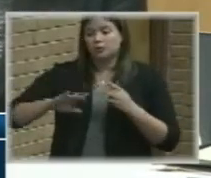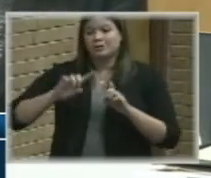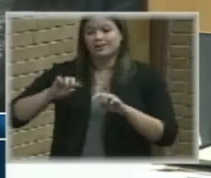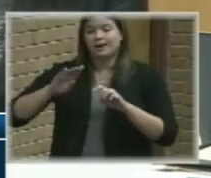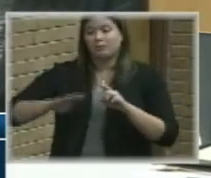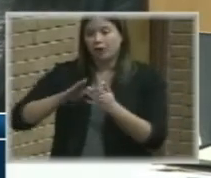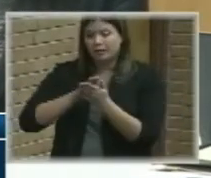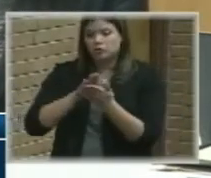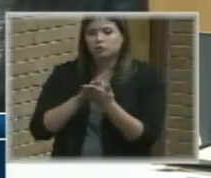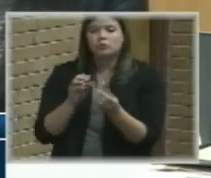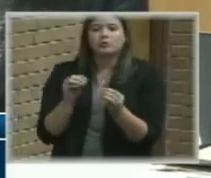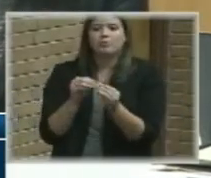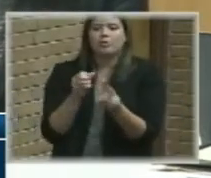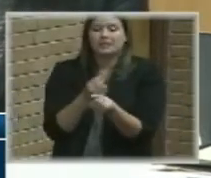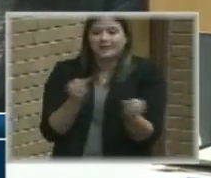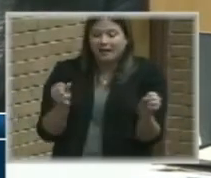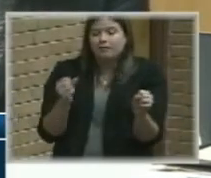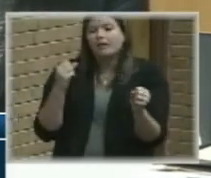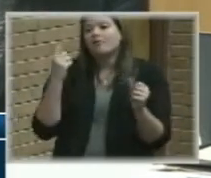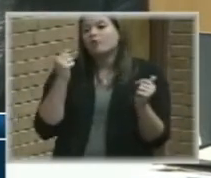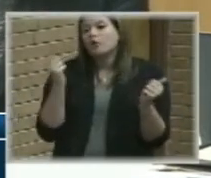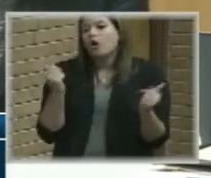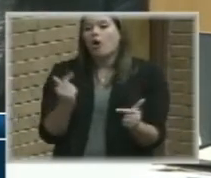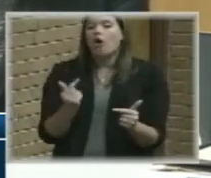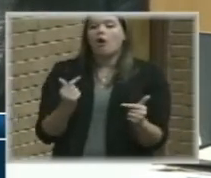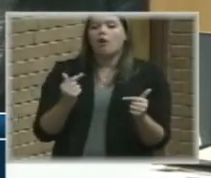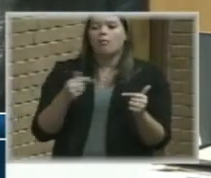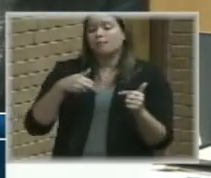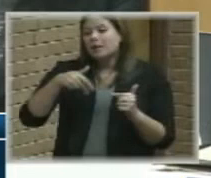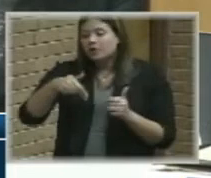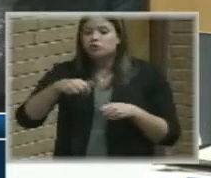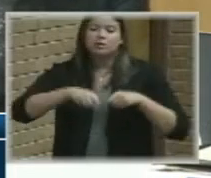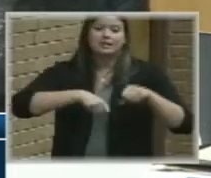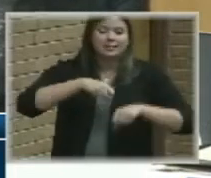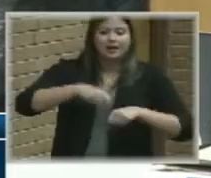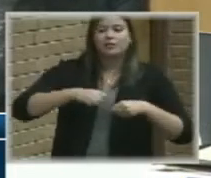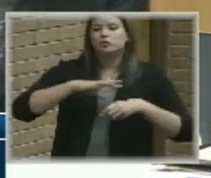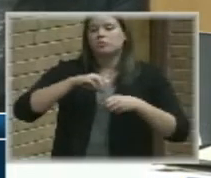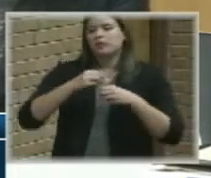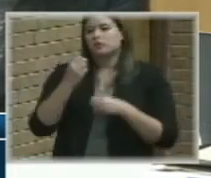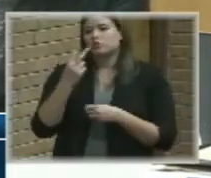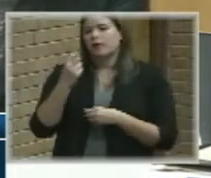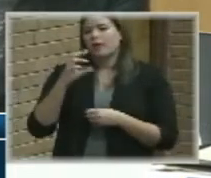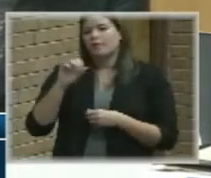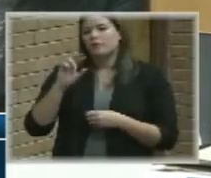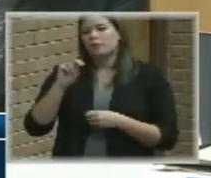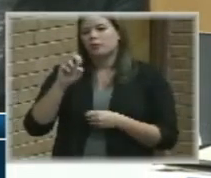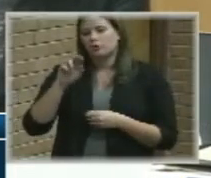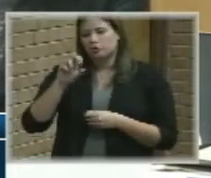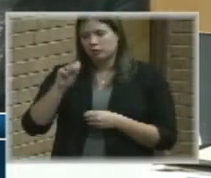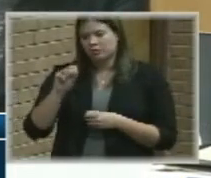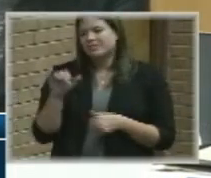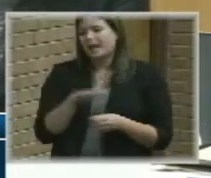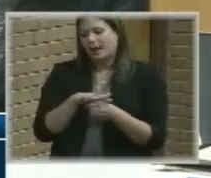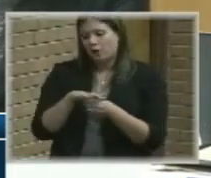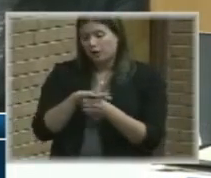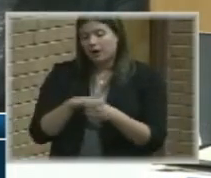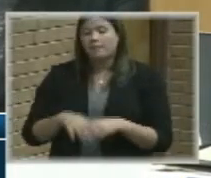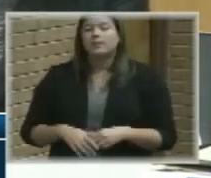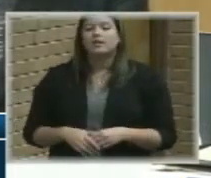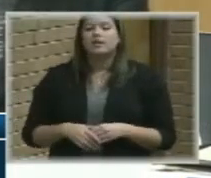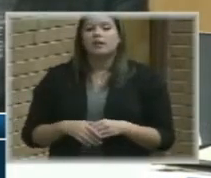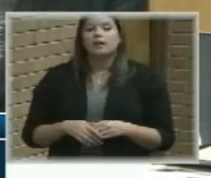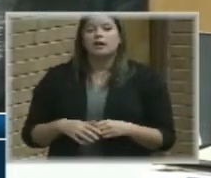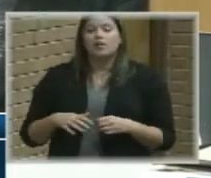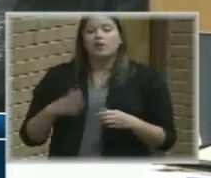all pedestrians and cyclists in the 12 Corners area. Community stakeholders are focusing on all points of